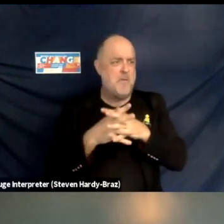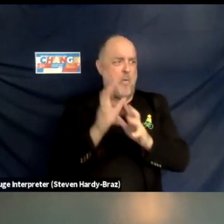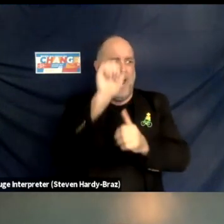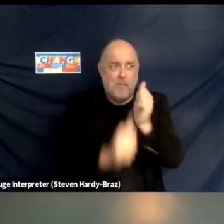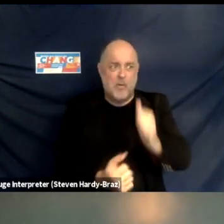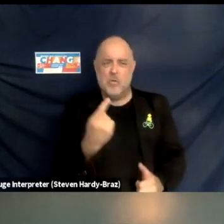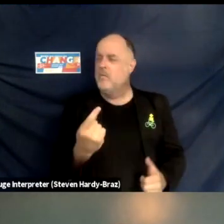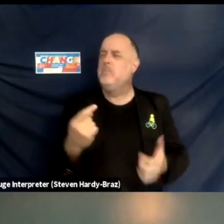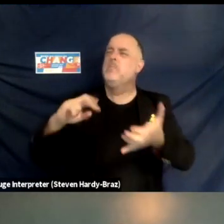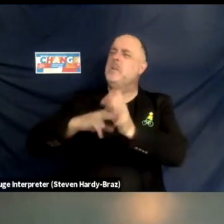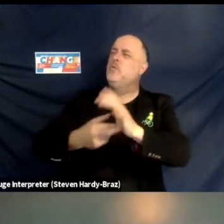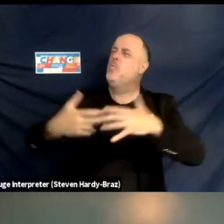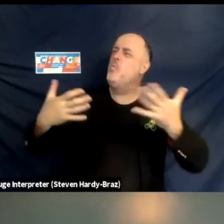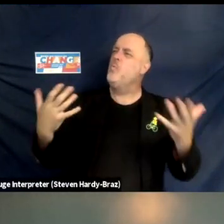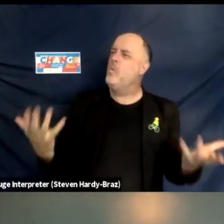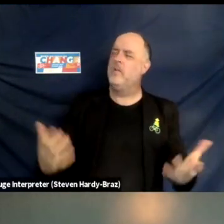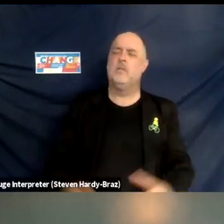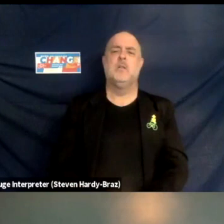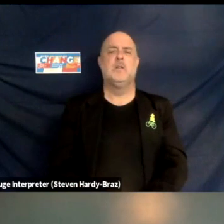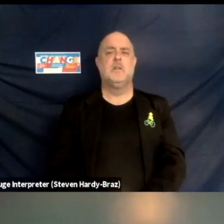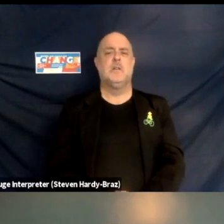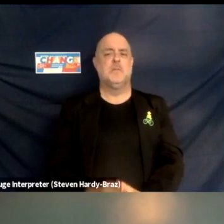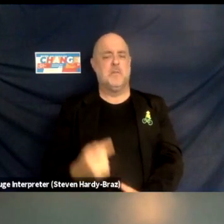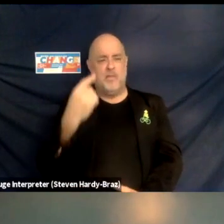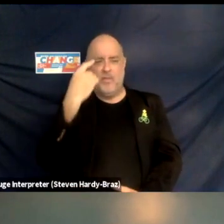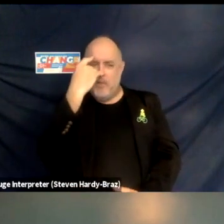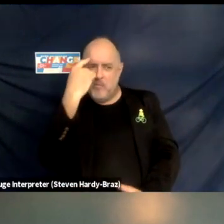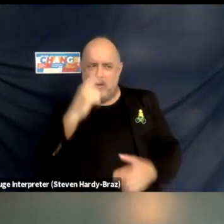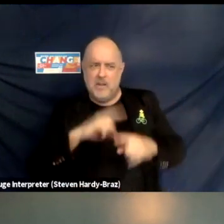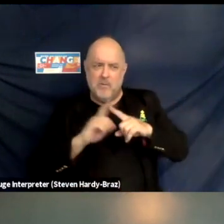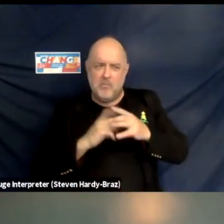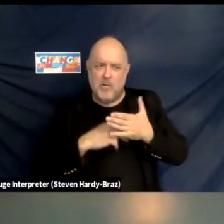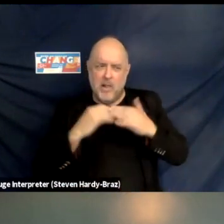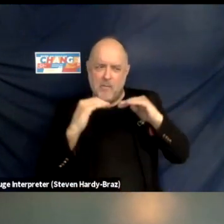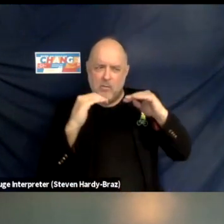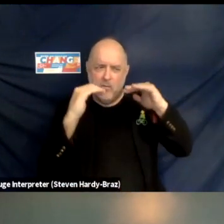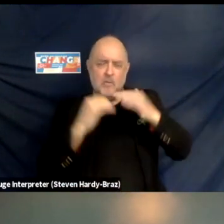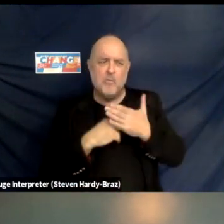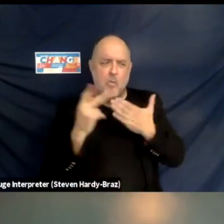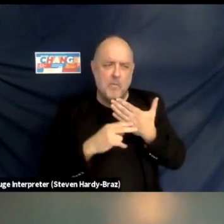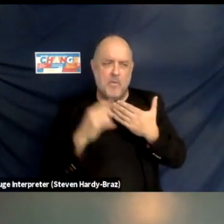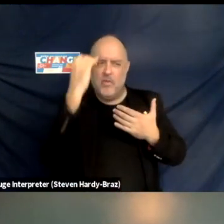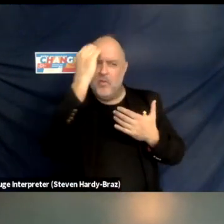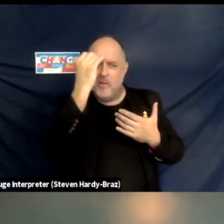like, we have to look at all the program levels. I've been very proud of our team, really